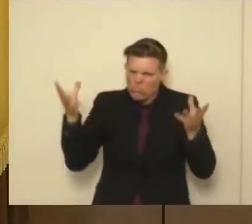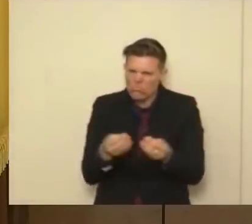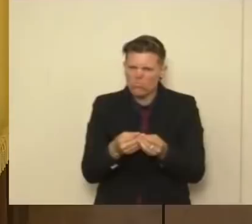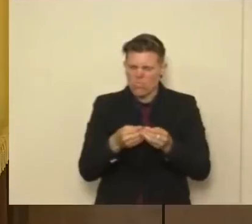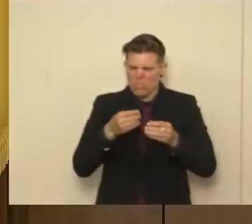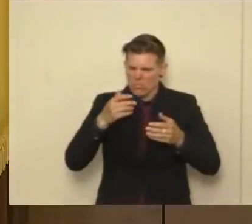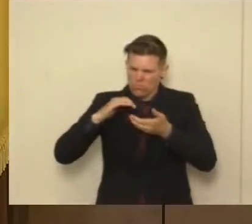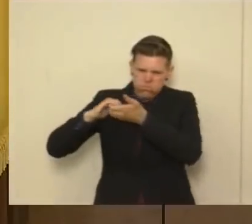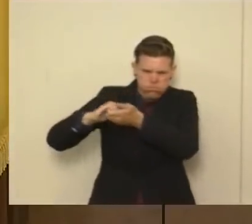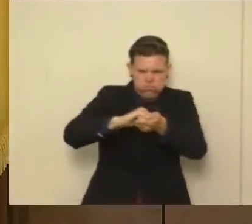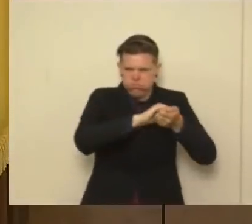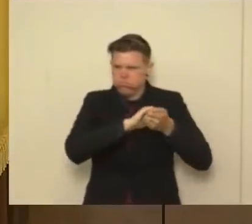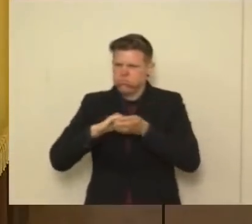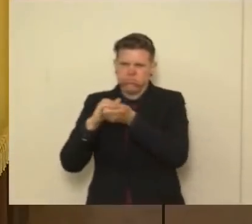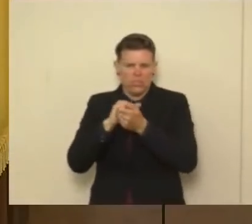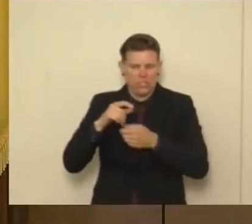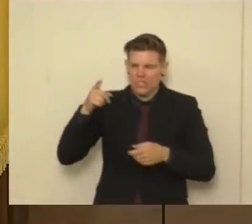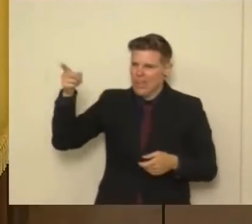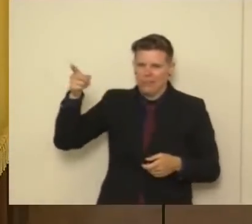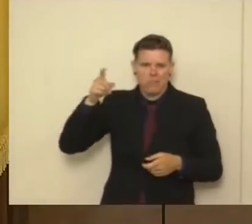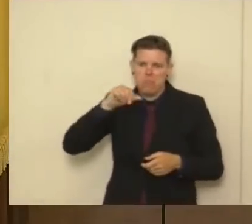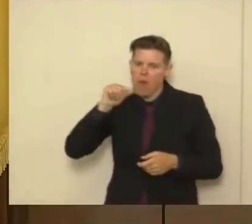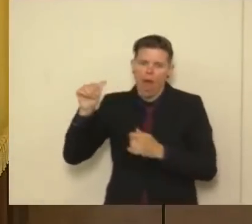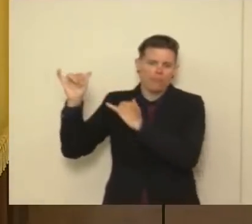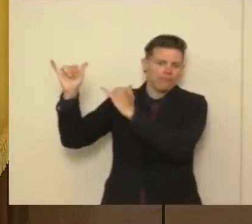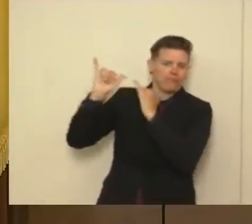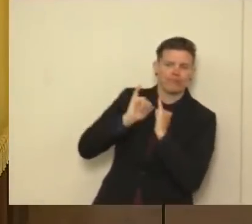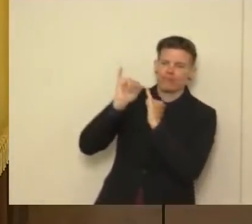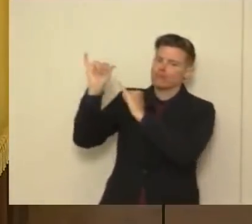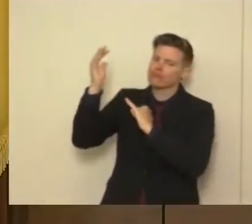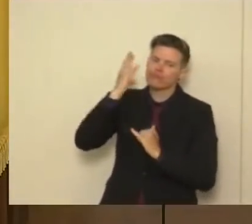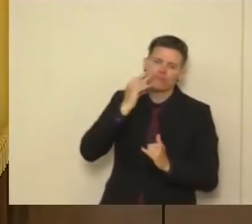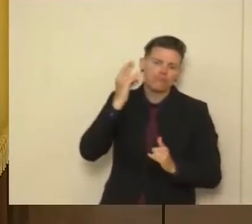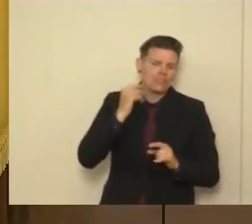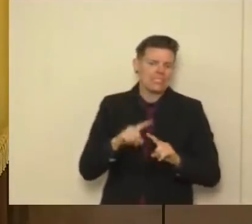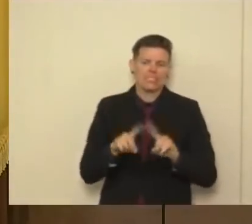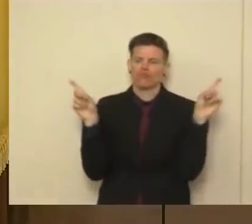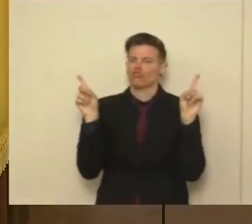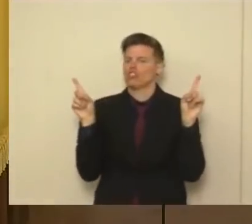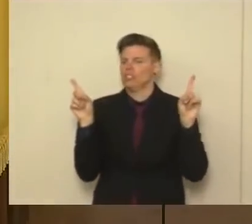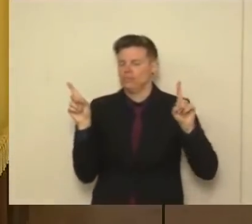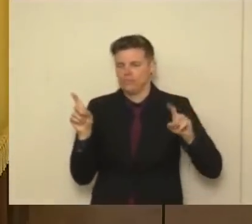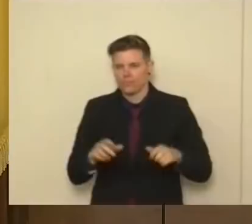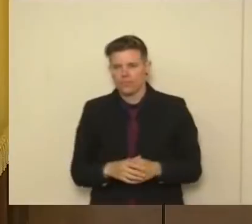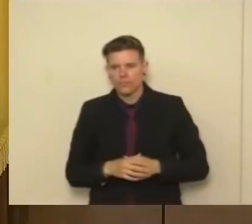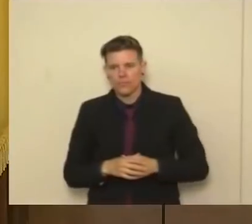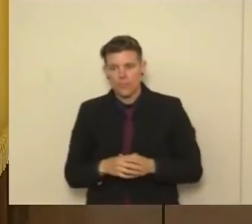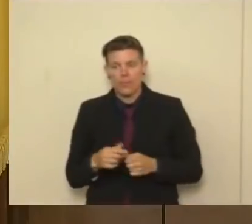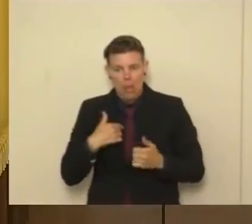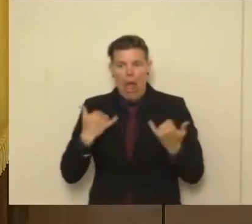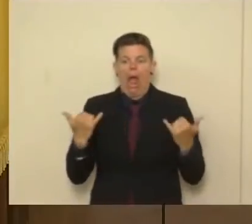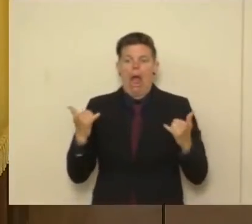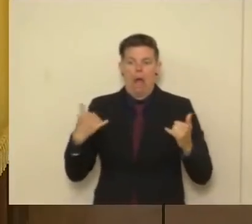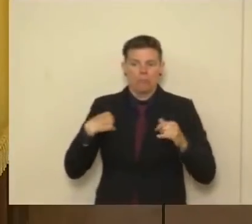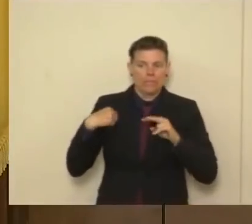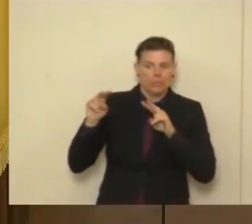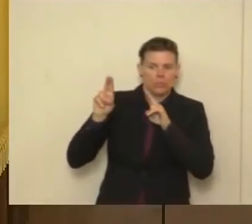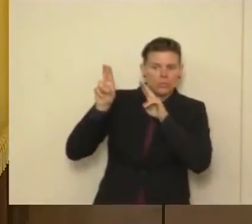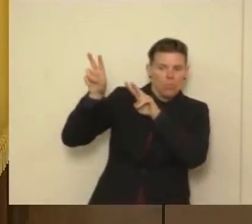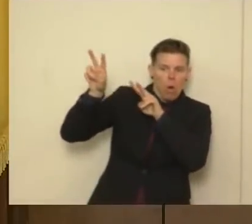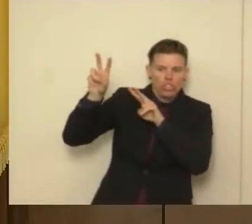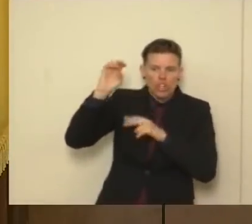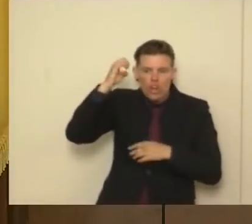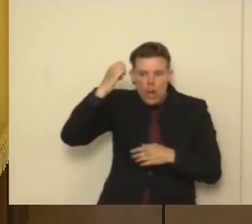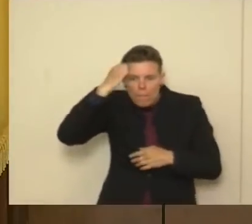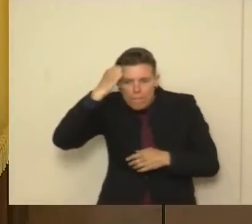not having the same experience as we are. And it's exactly why we're now watching the European Union have